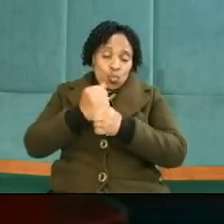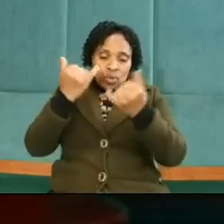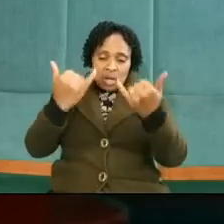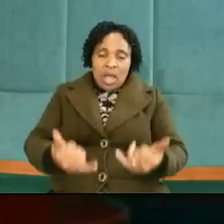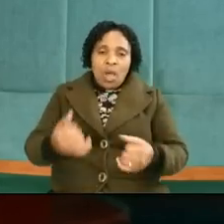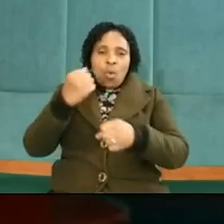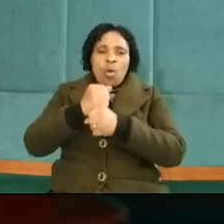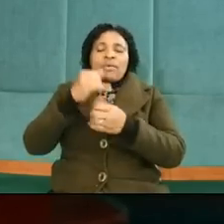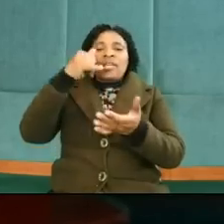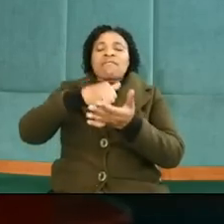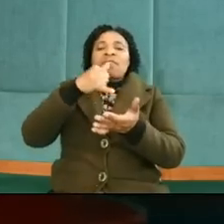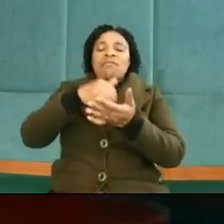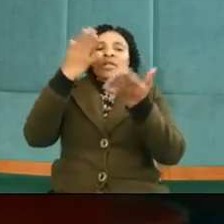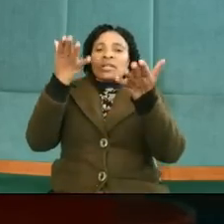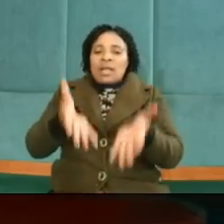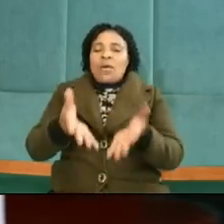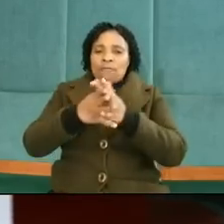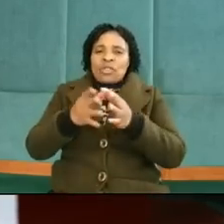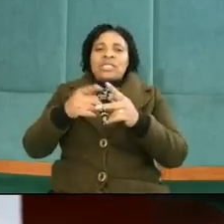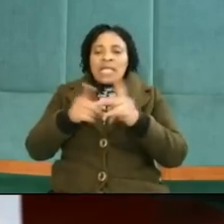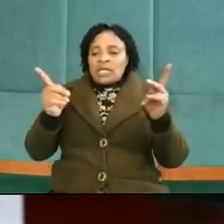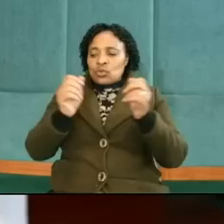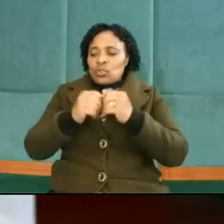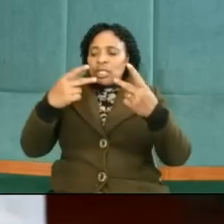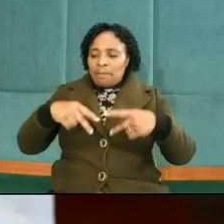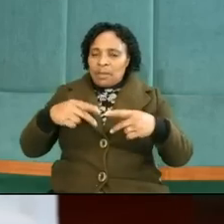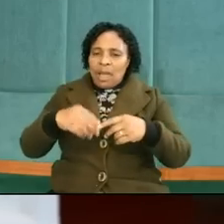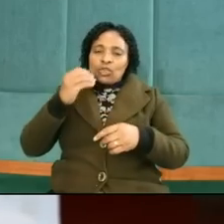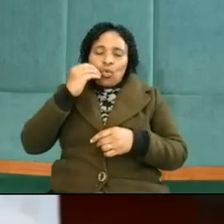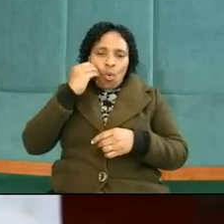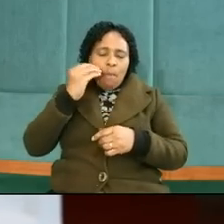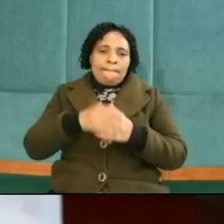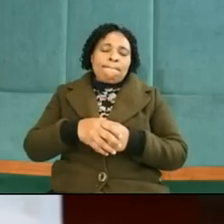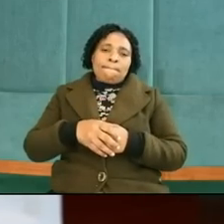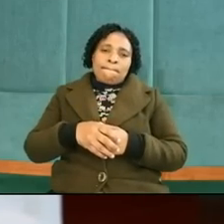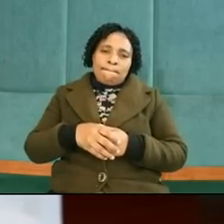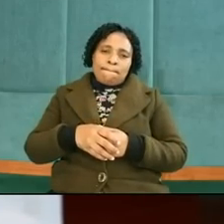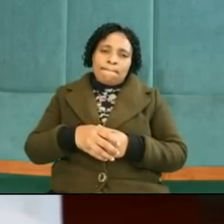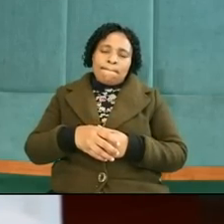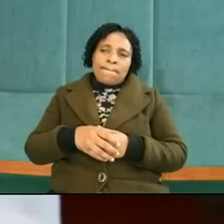now. Get involved now. And start with the people at home.